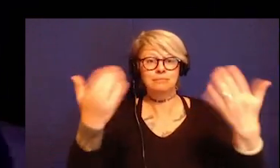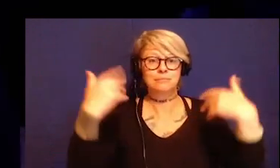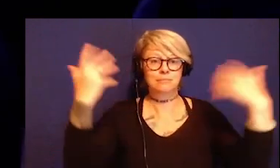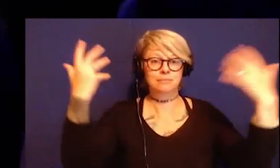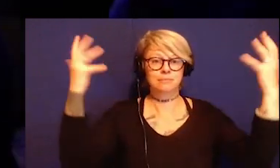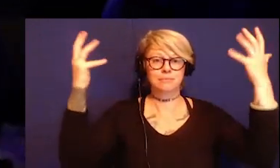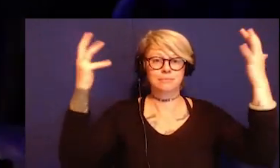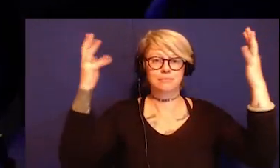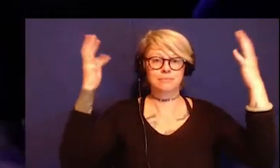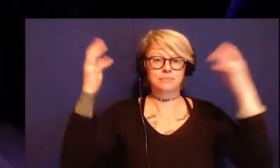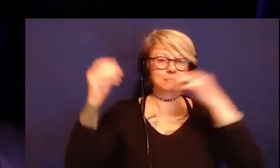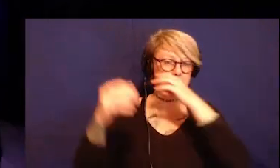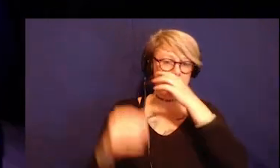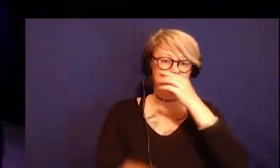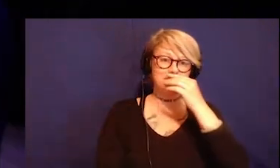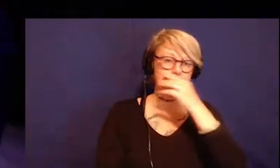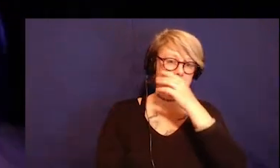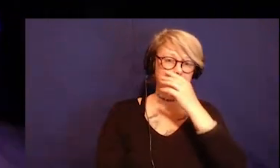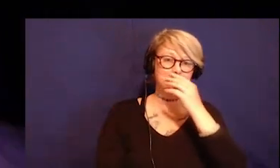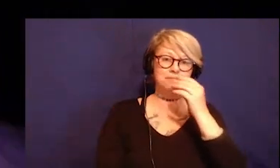unit.